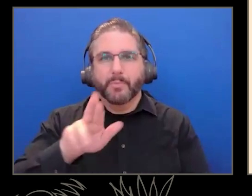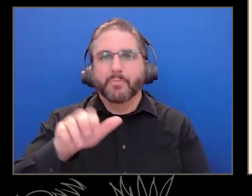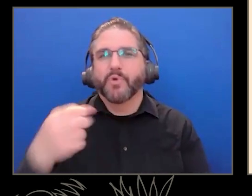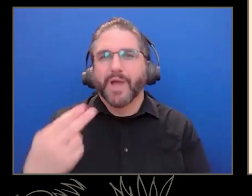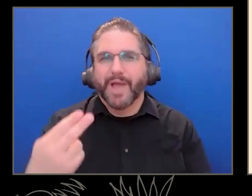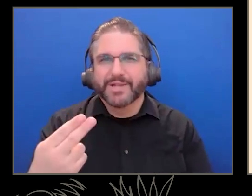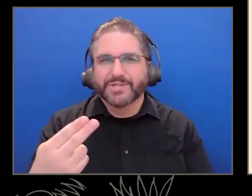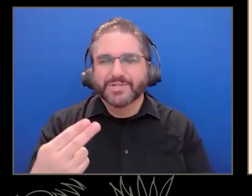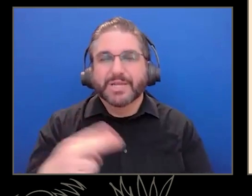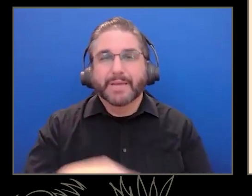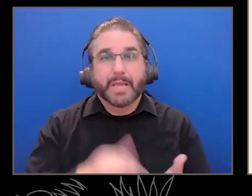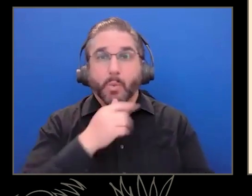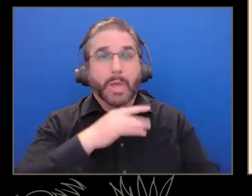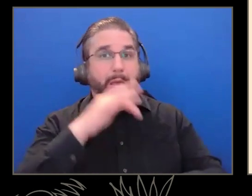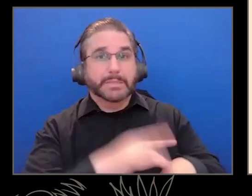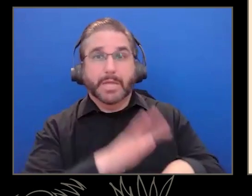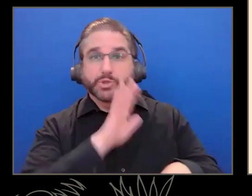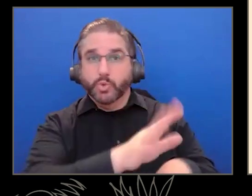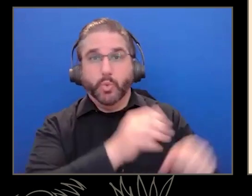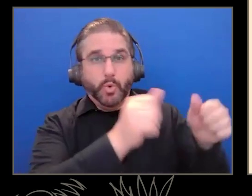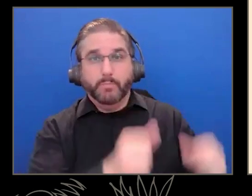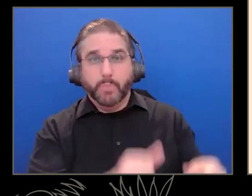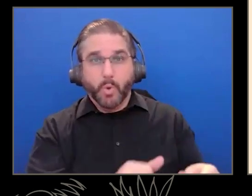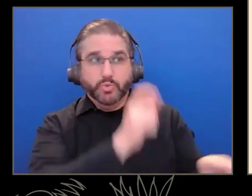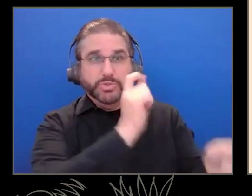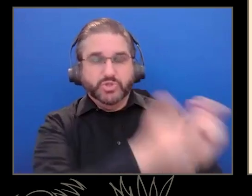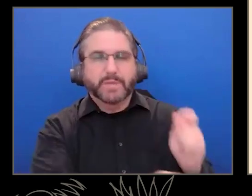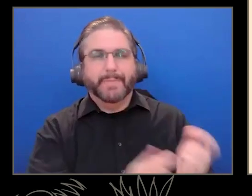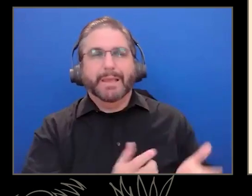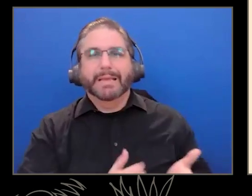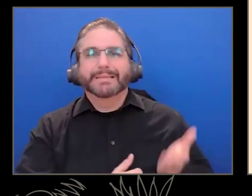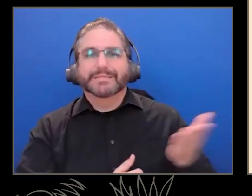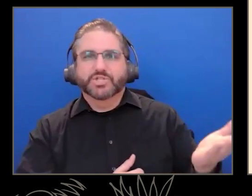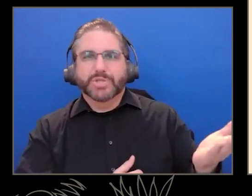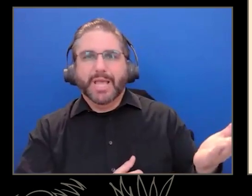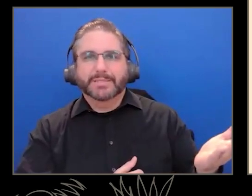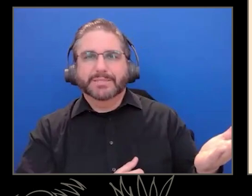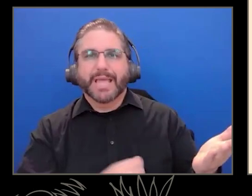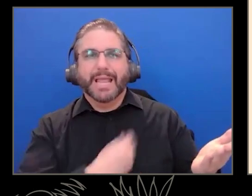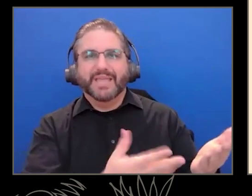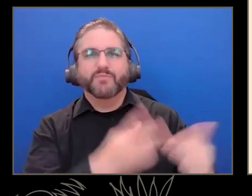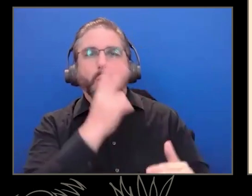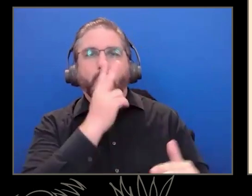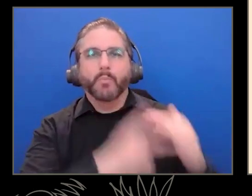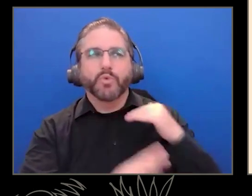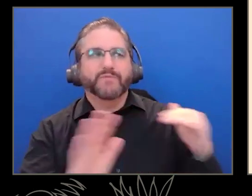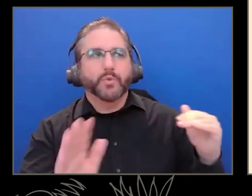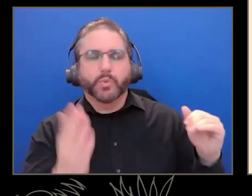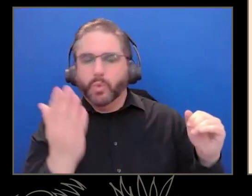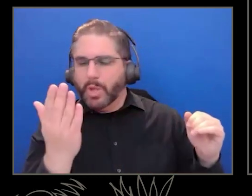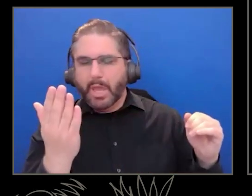and tell you, hey, this is my suggestion. You can preview it, and it should all work.